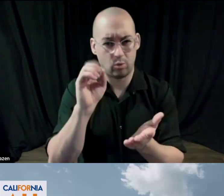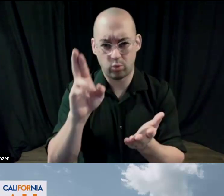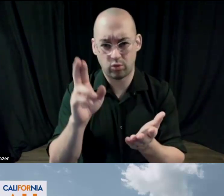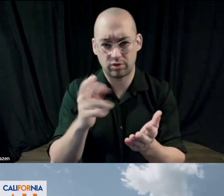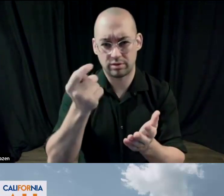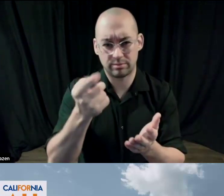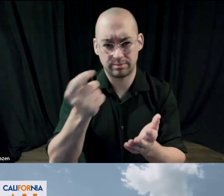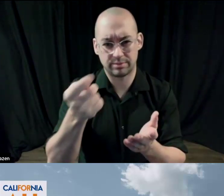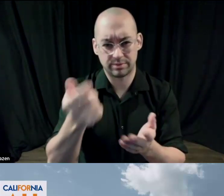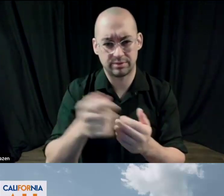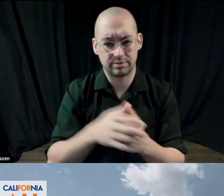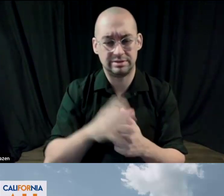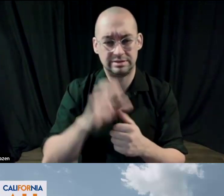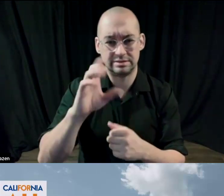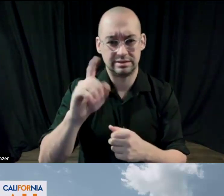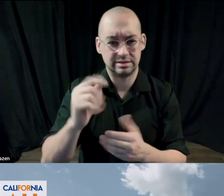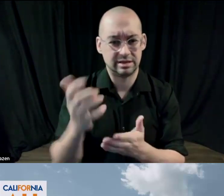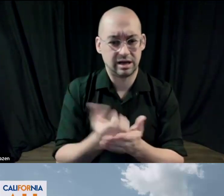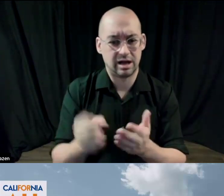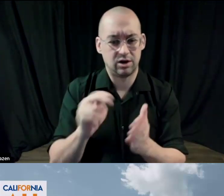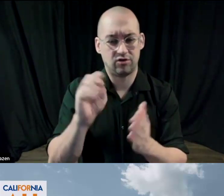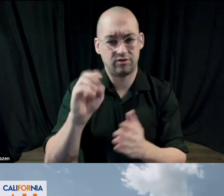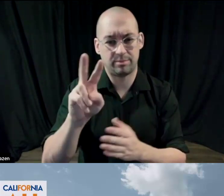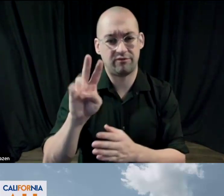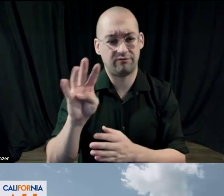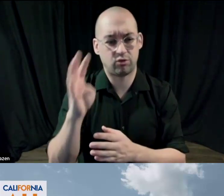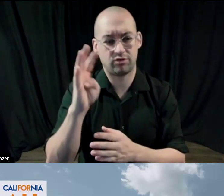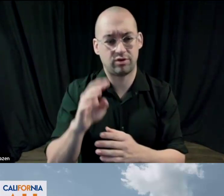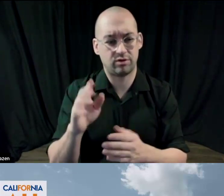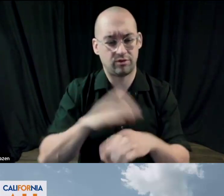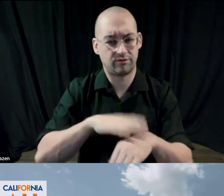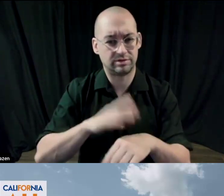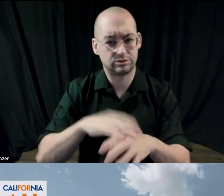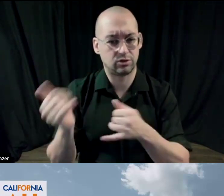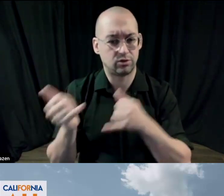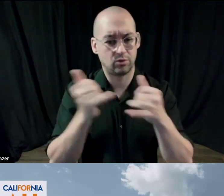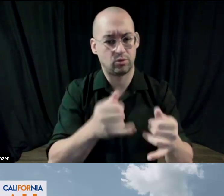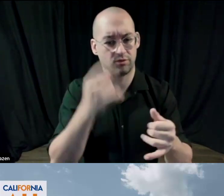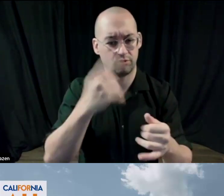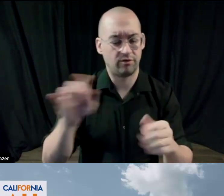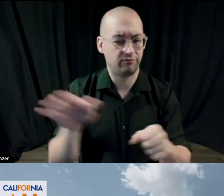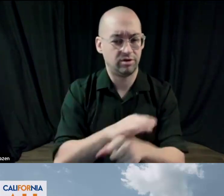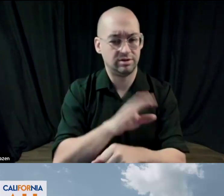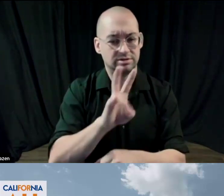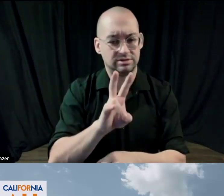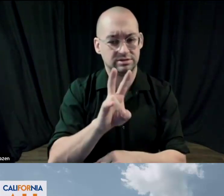CDT received on November 4th notification of our award for the full